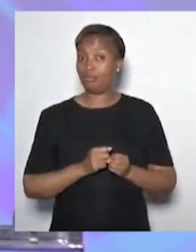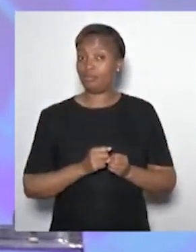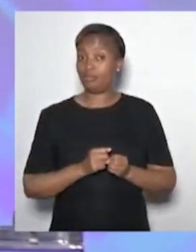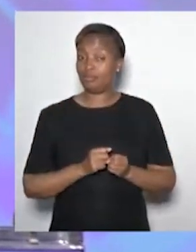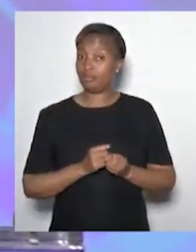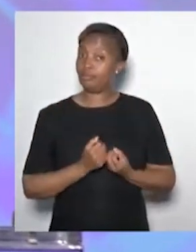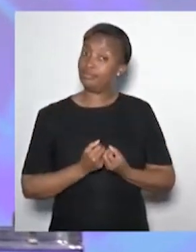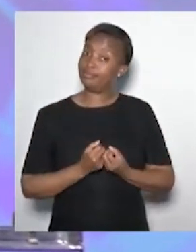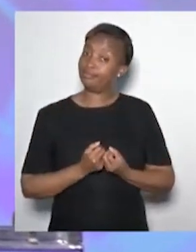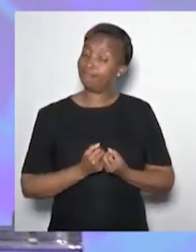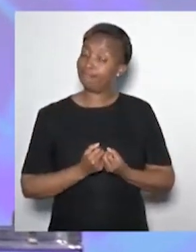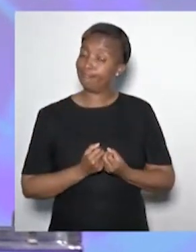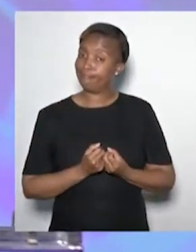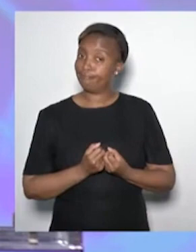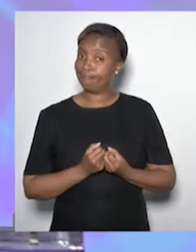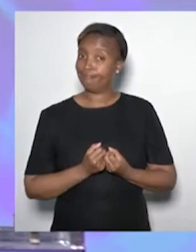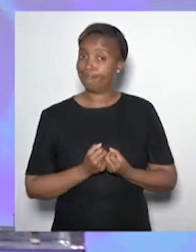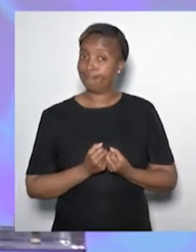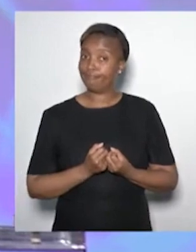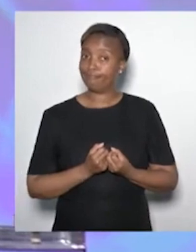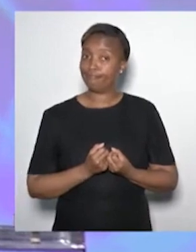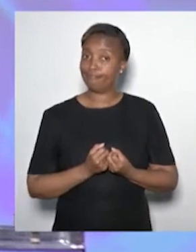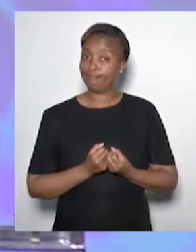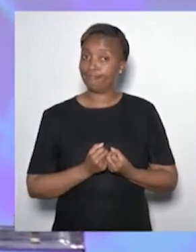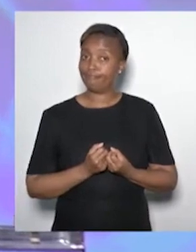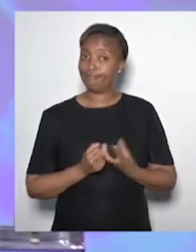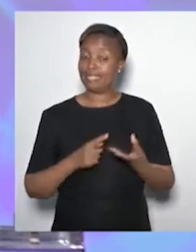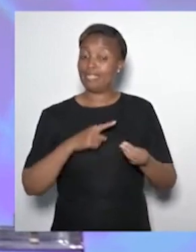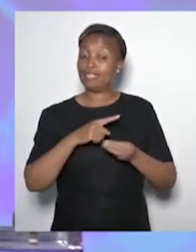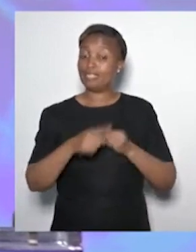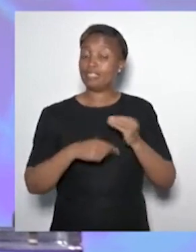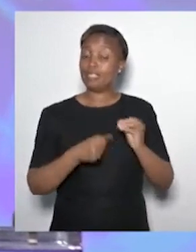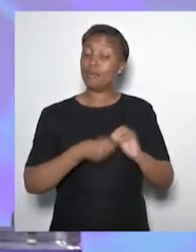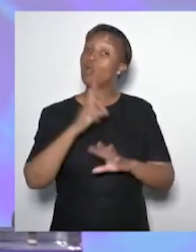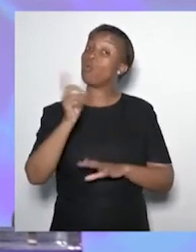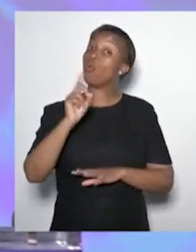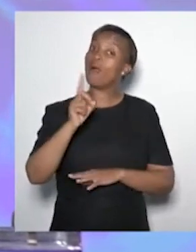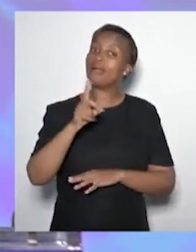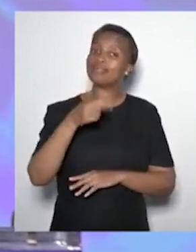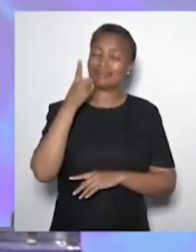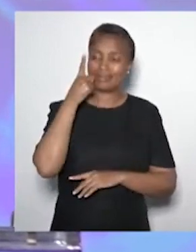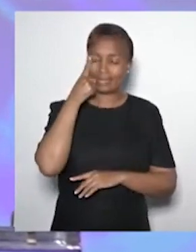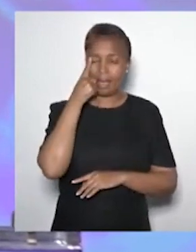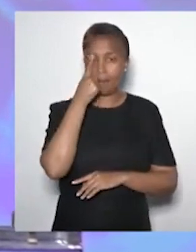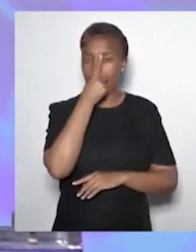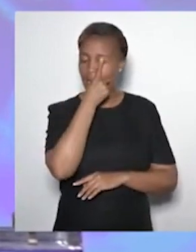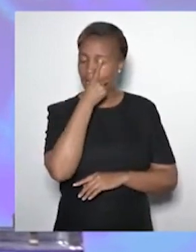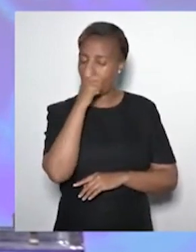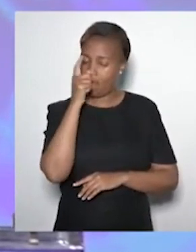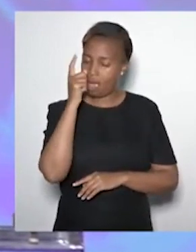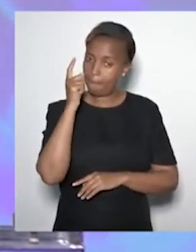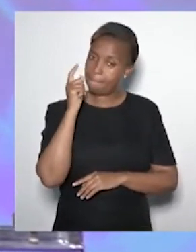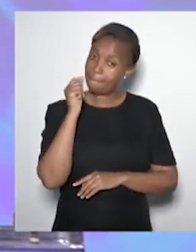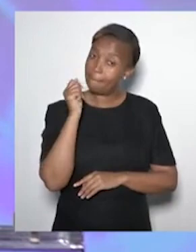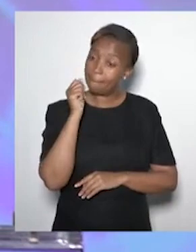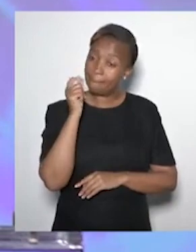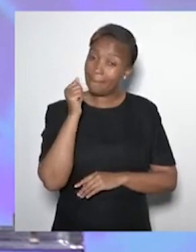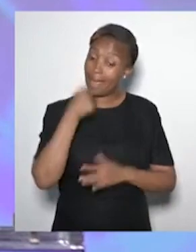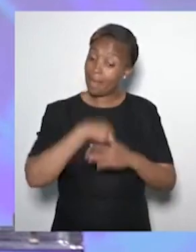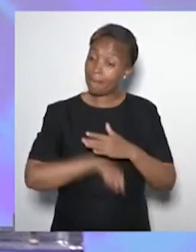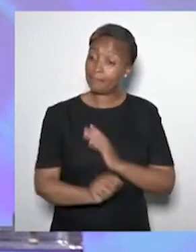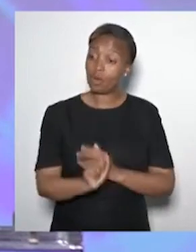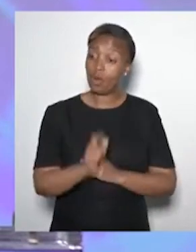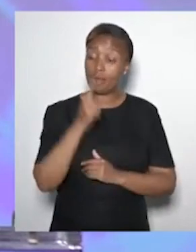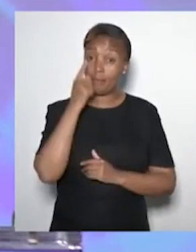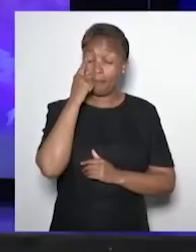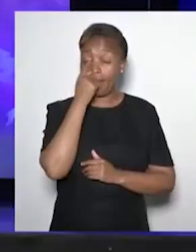about the blind man Who was born blind?